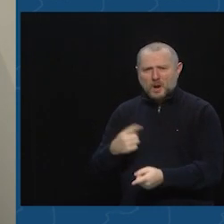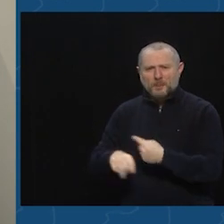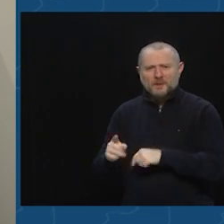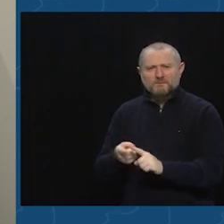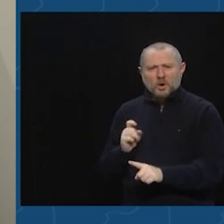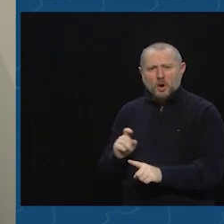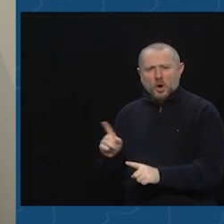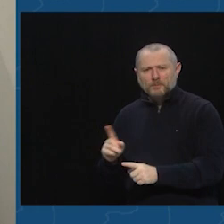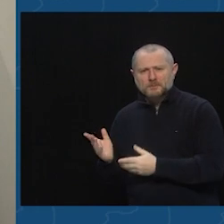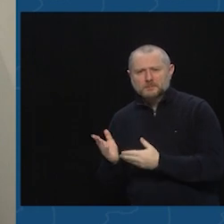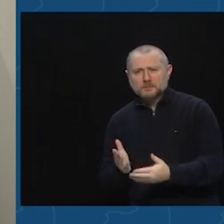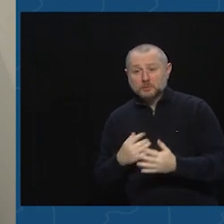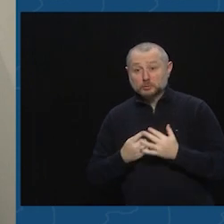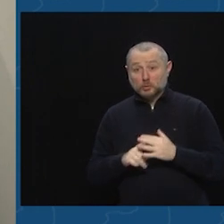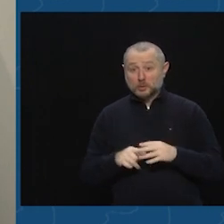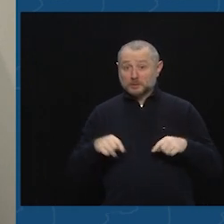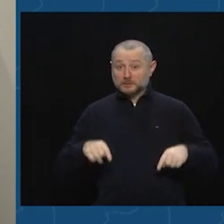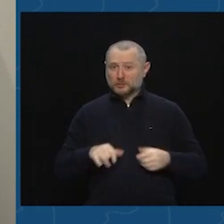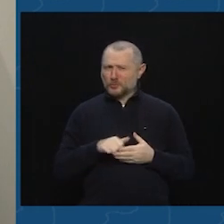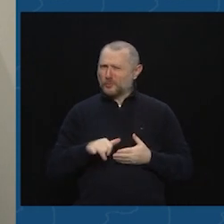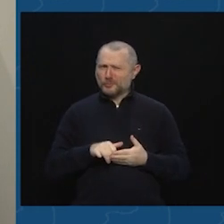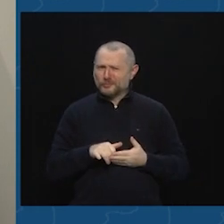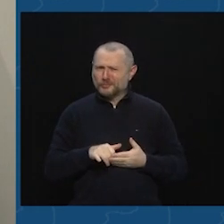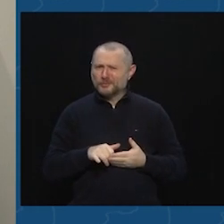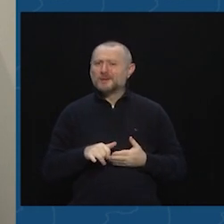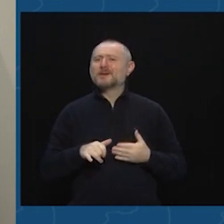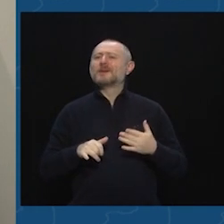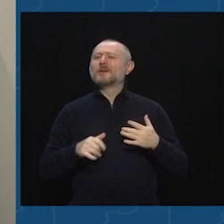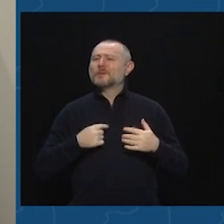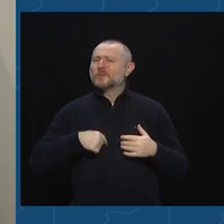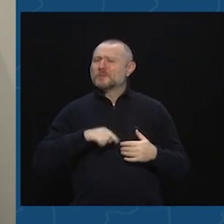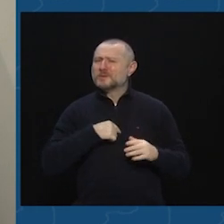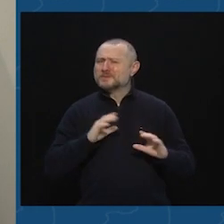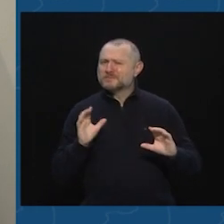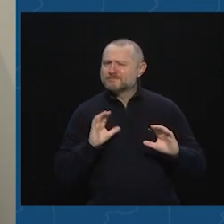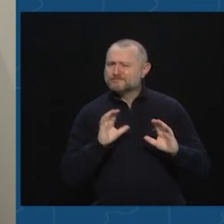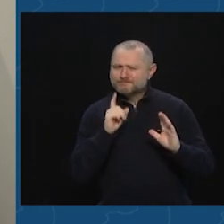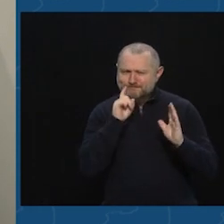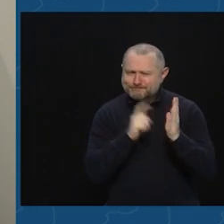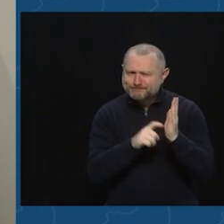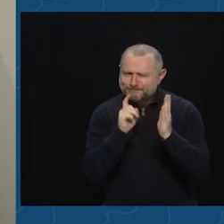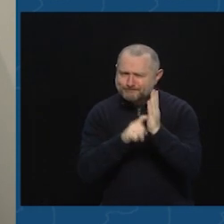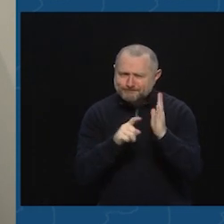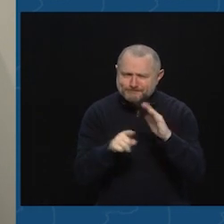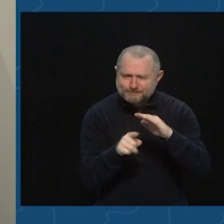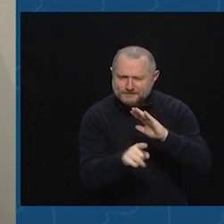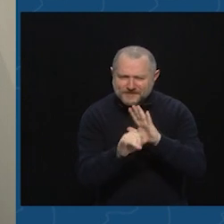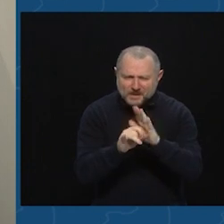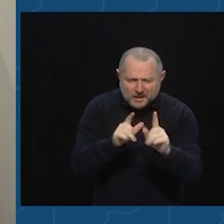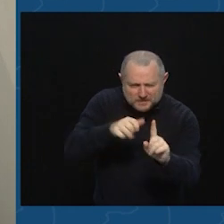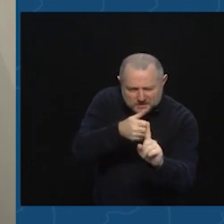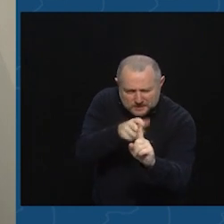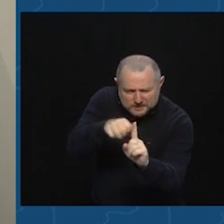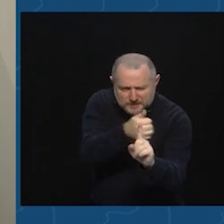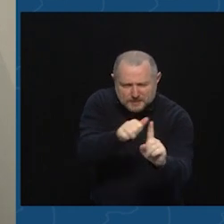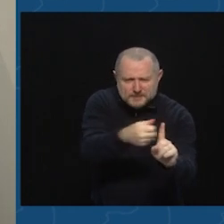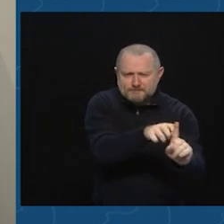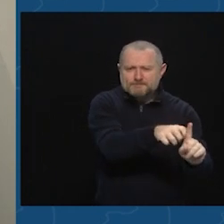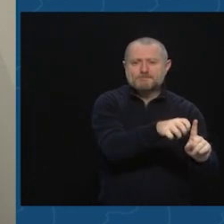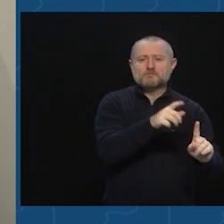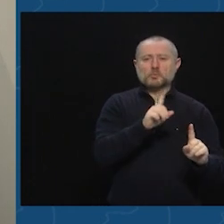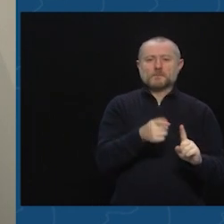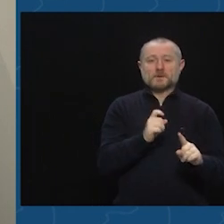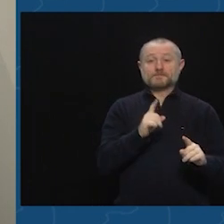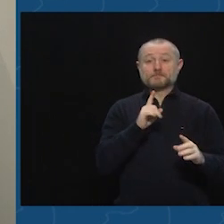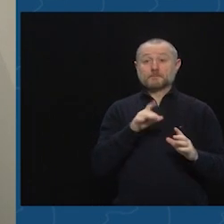of New York. We've identified and traced states where they are originating and why their murder rate is higher, because